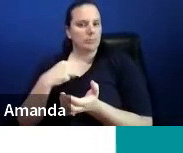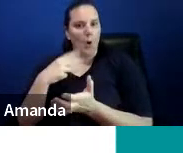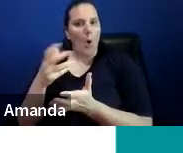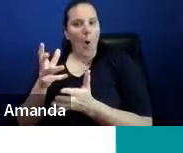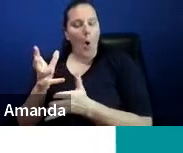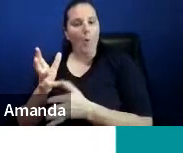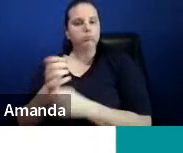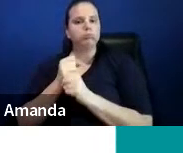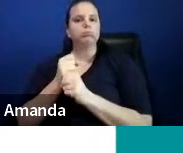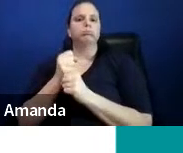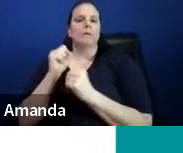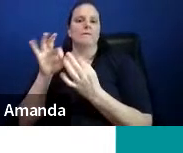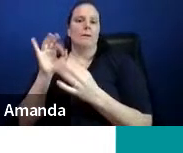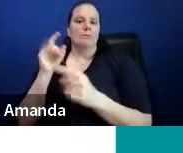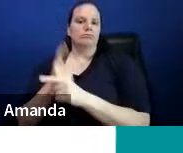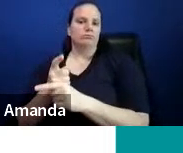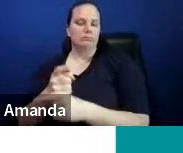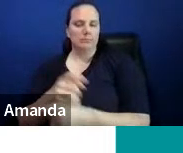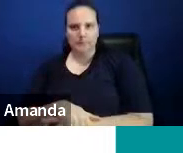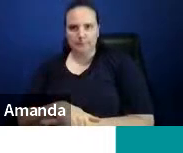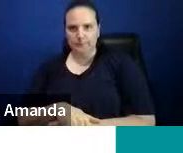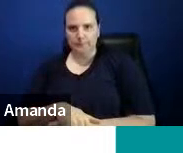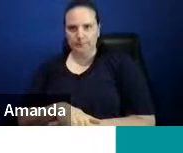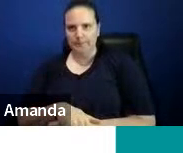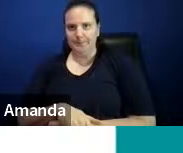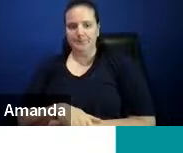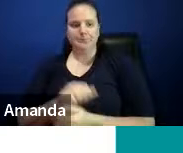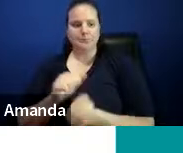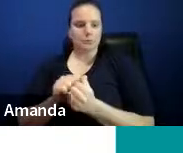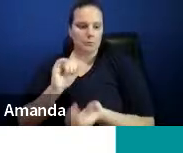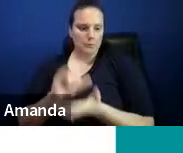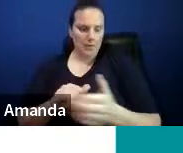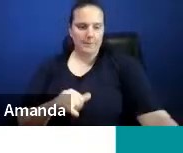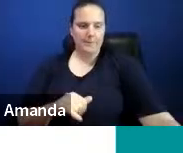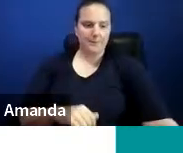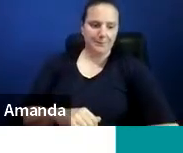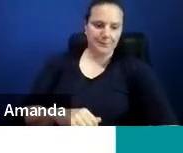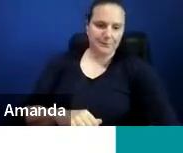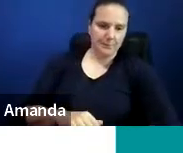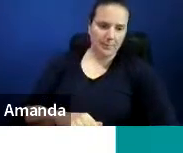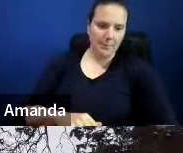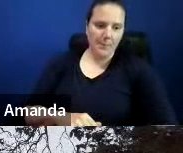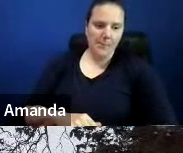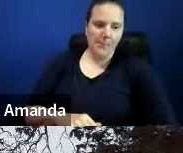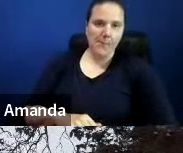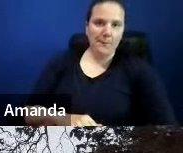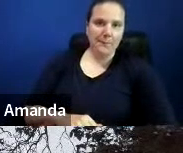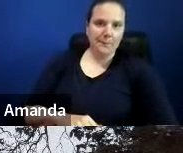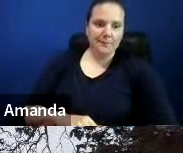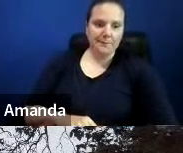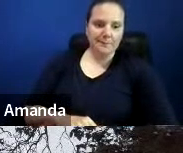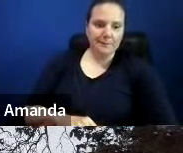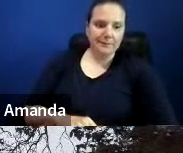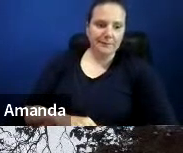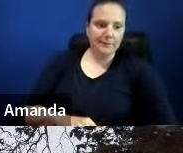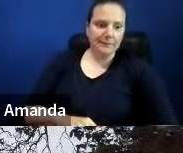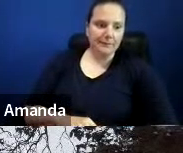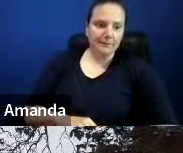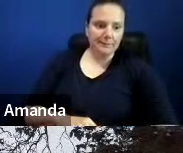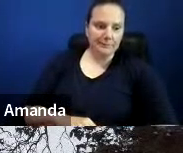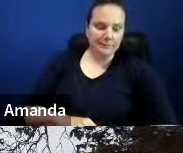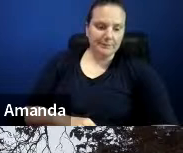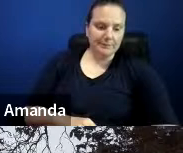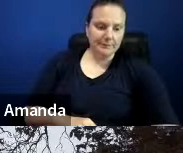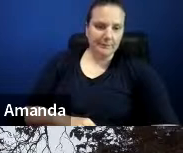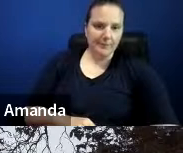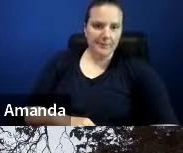feedback directly. All right, with that, Robert, you are managing our tech. Do we have